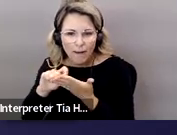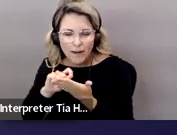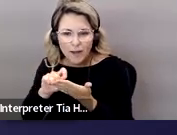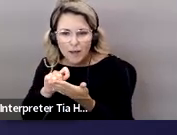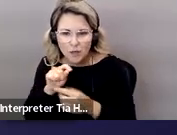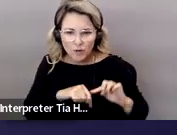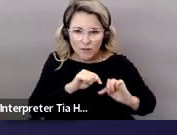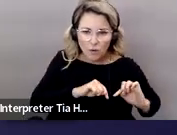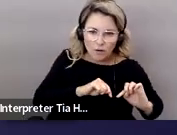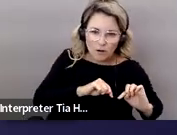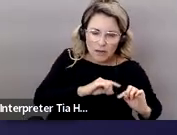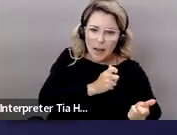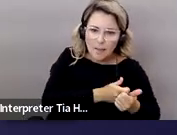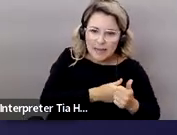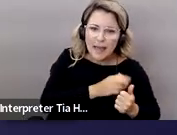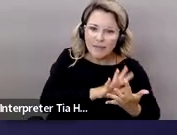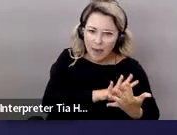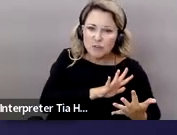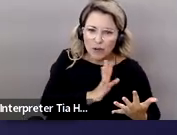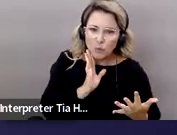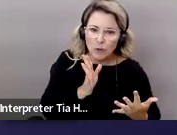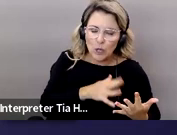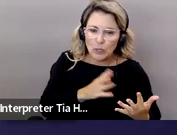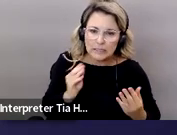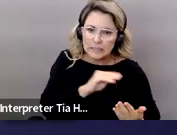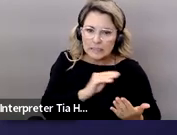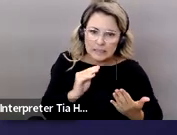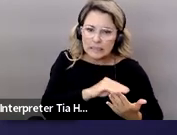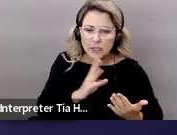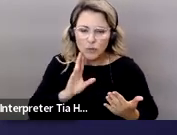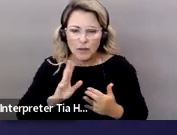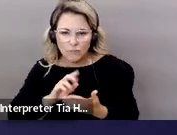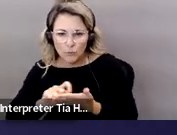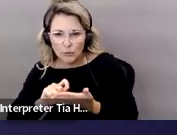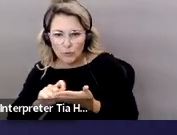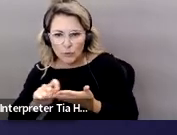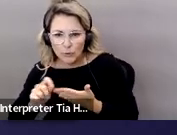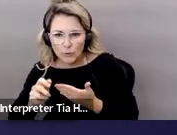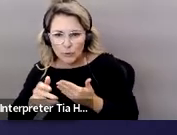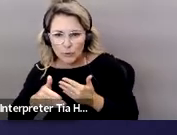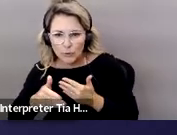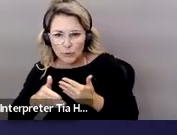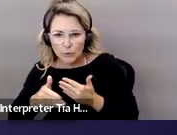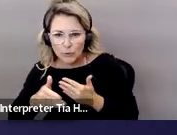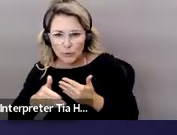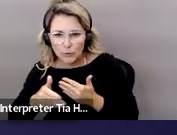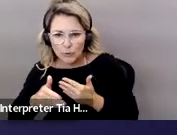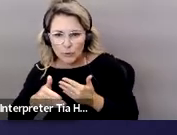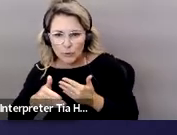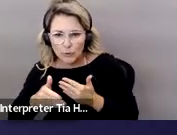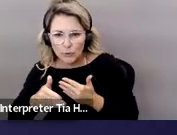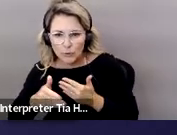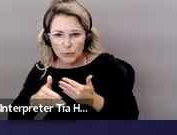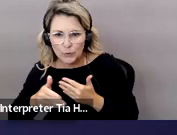and edit your abstract as you go. And at the very end, you're going to, once you have the entire body of the proposal, then you go back and you